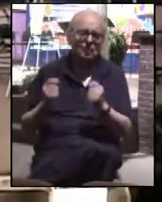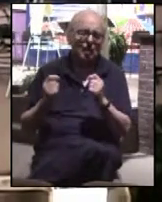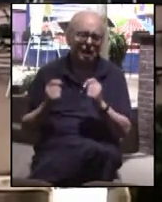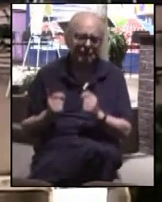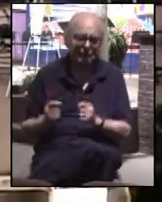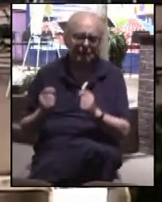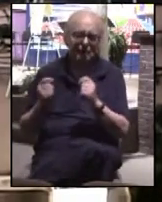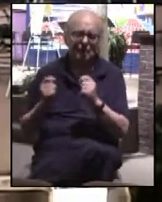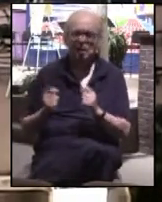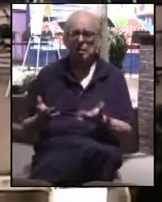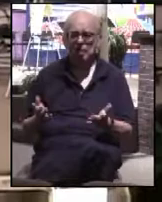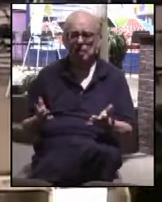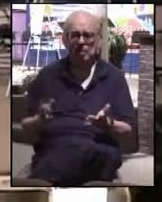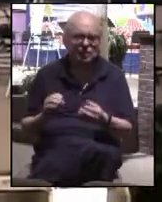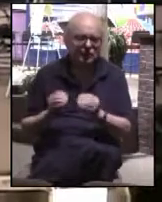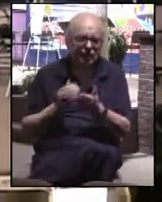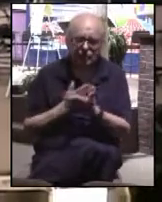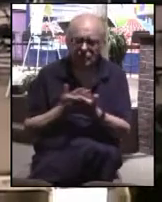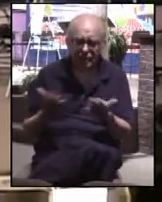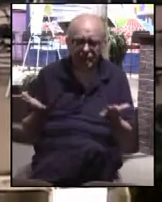we try to to fix them